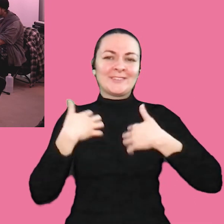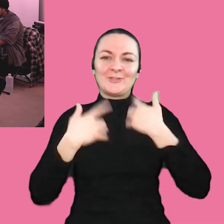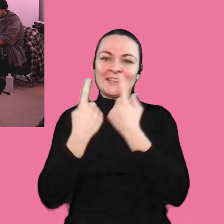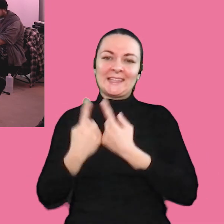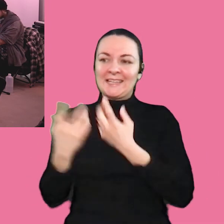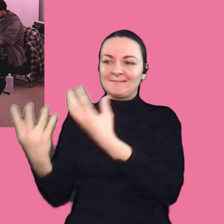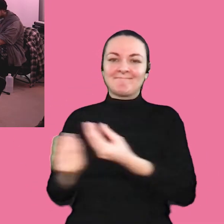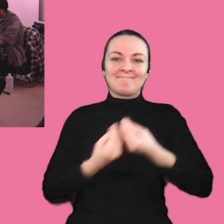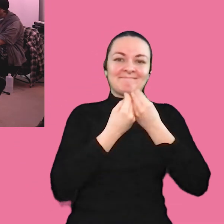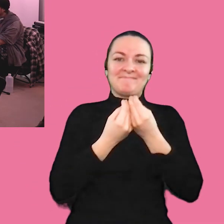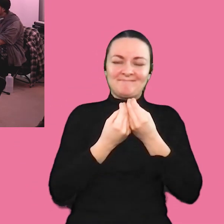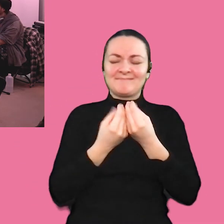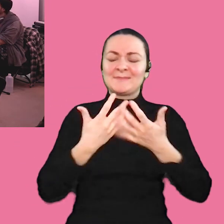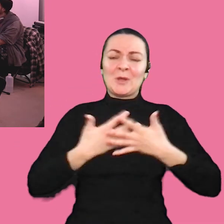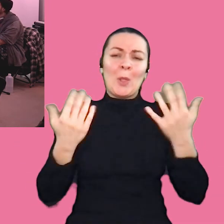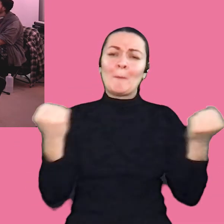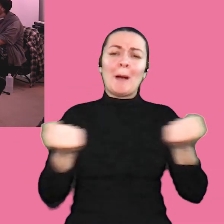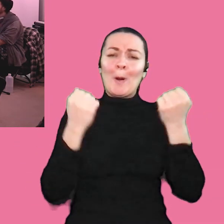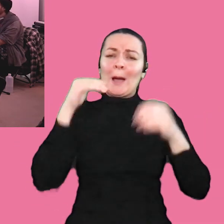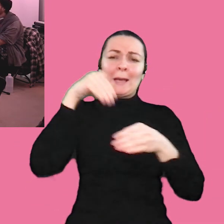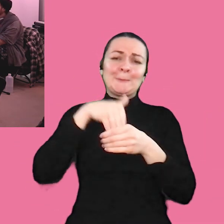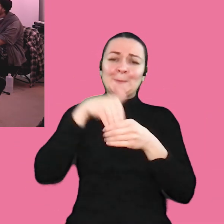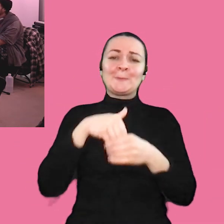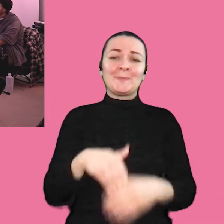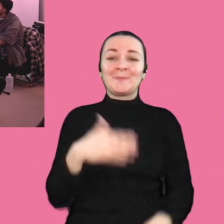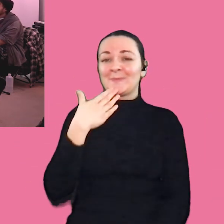think there's real power in some of that. Thank you.